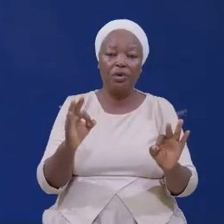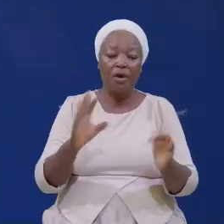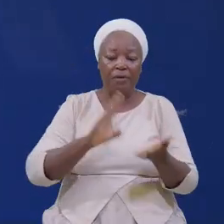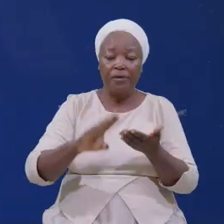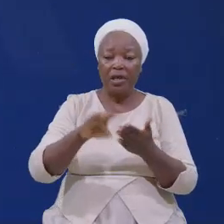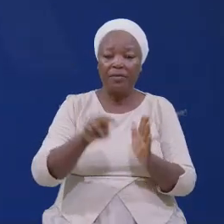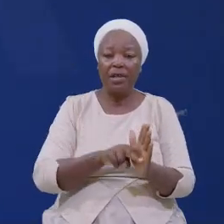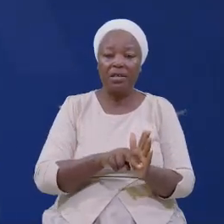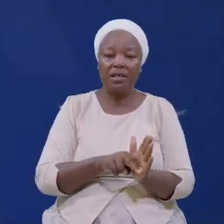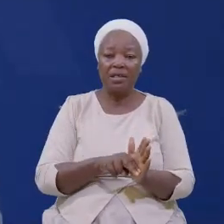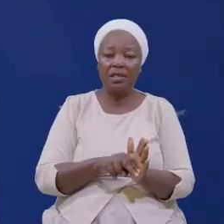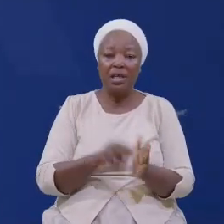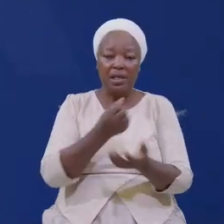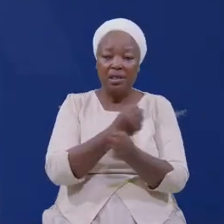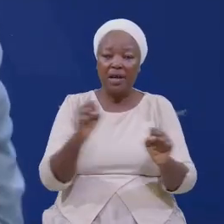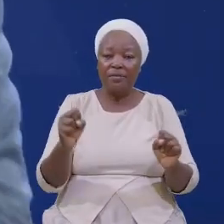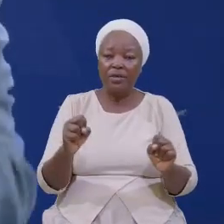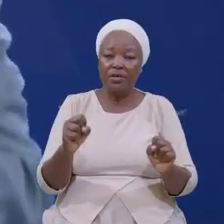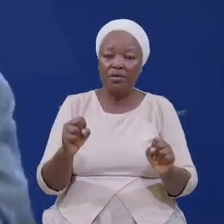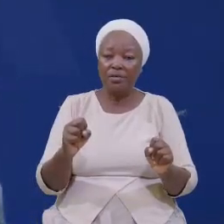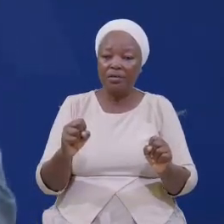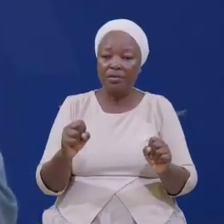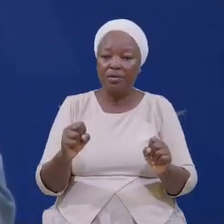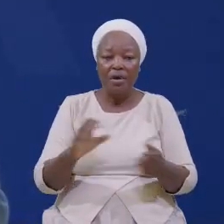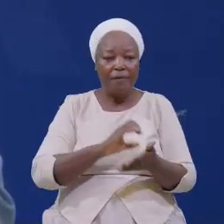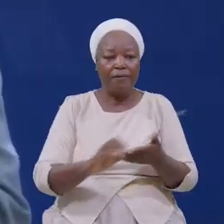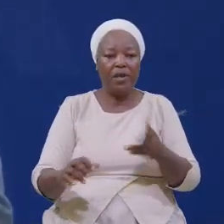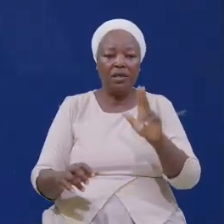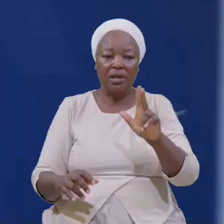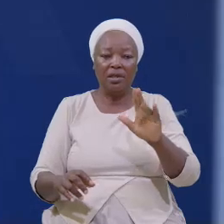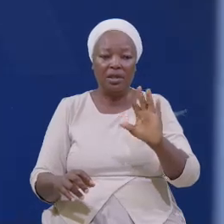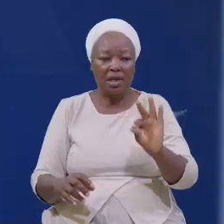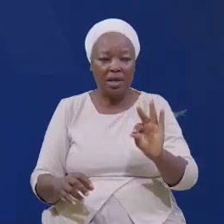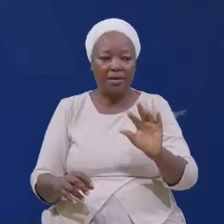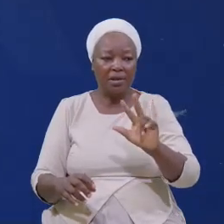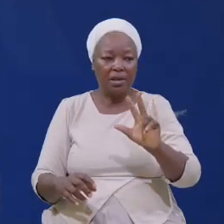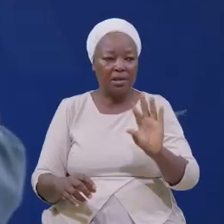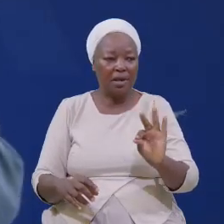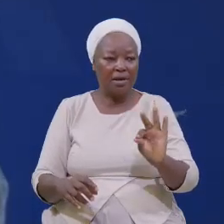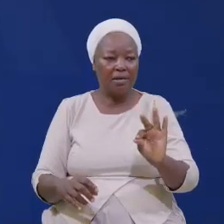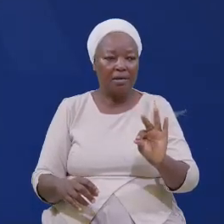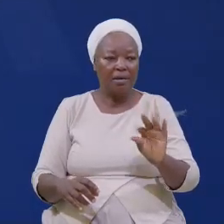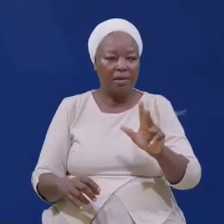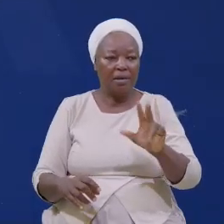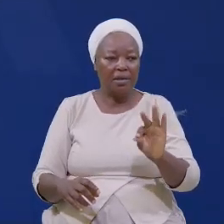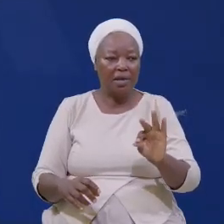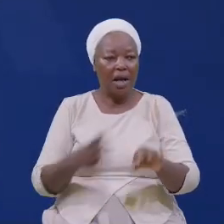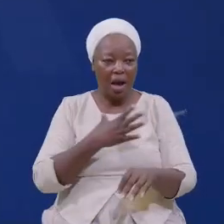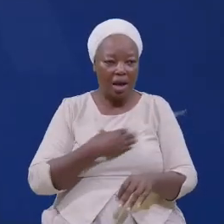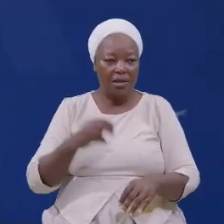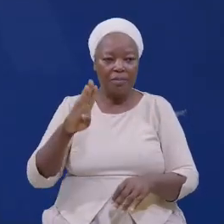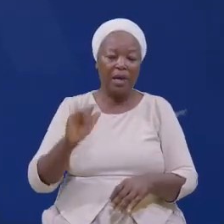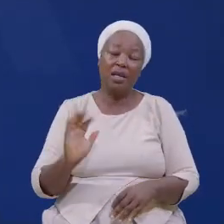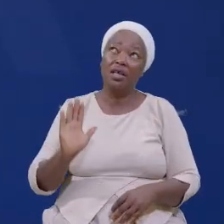forgiveness, salvation. Verse 39. In verse 39, and by